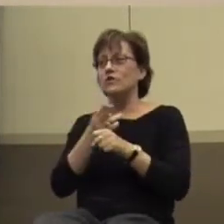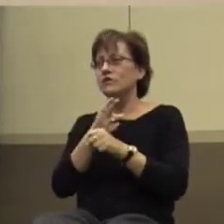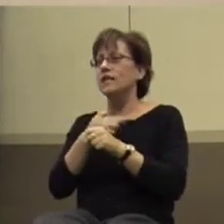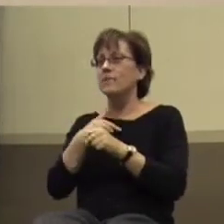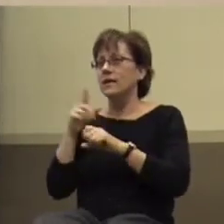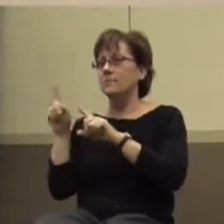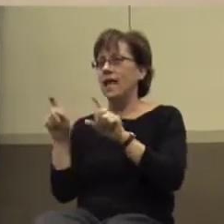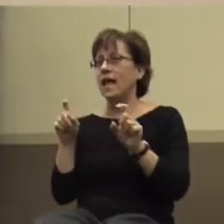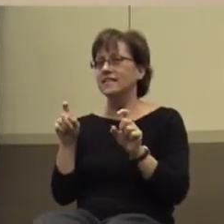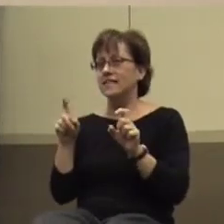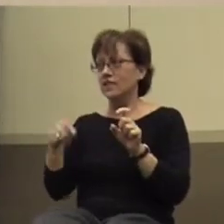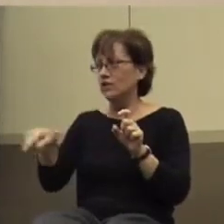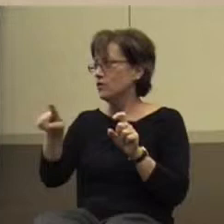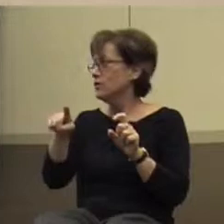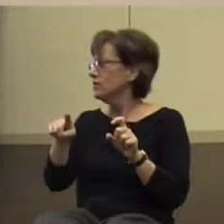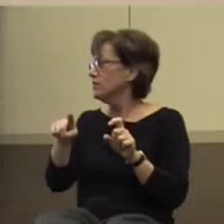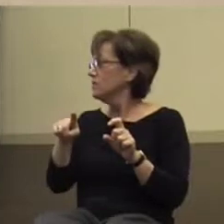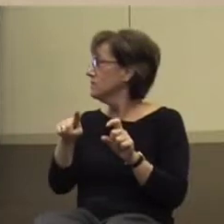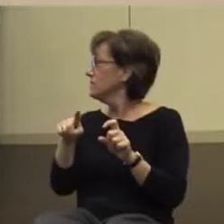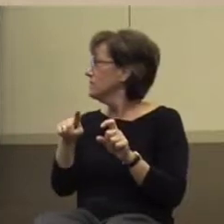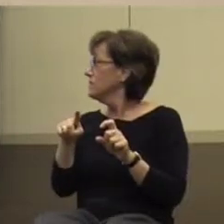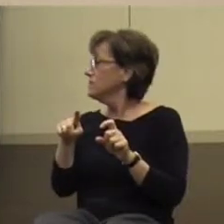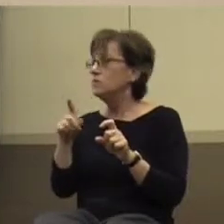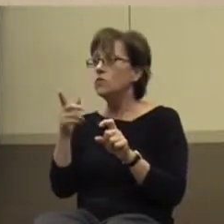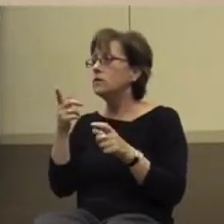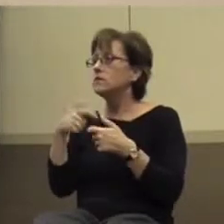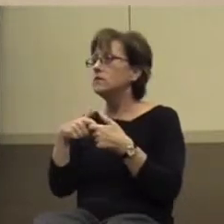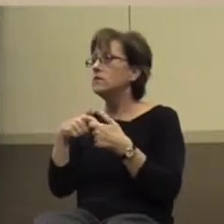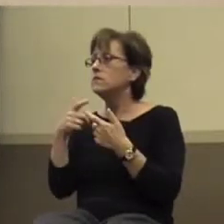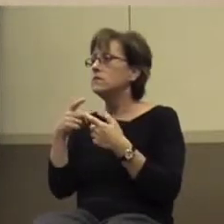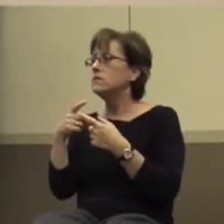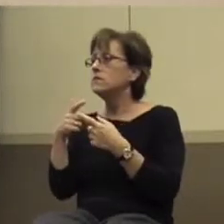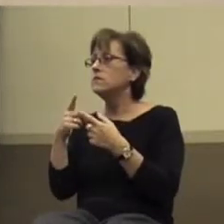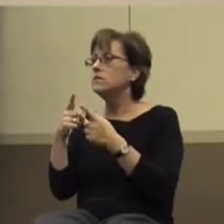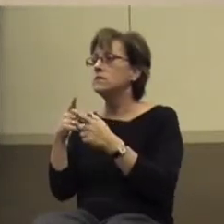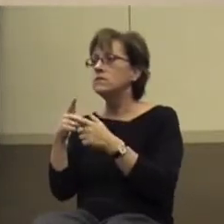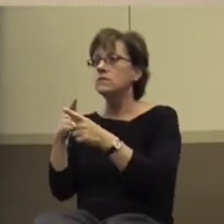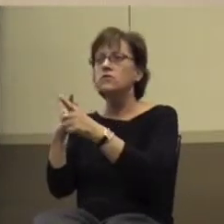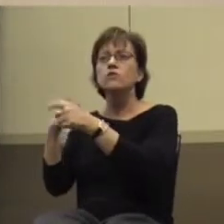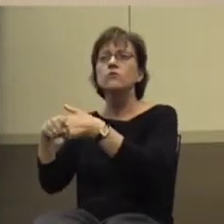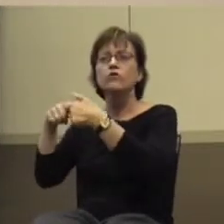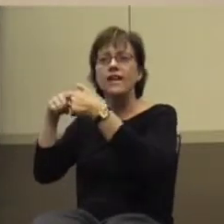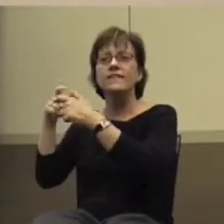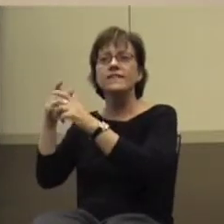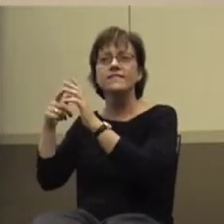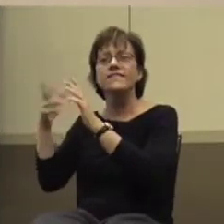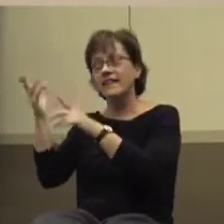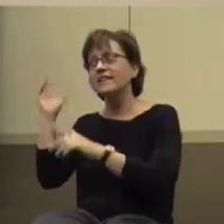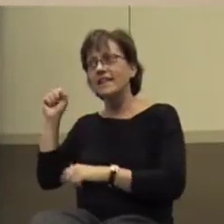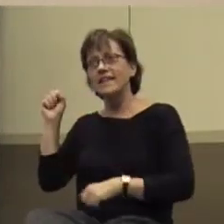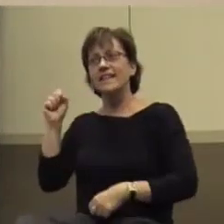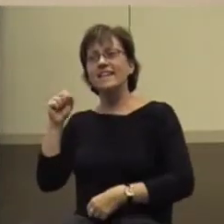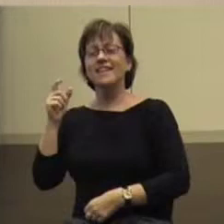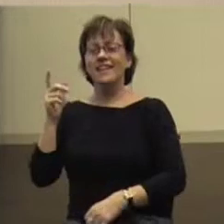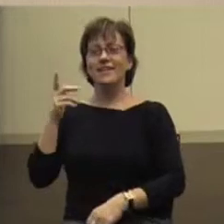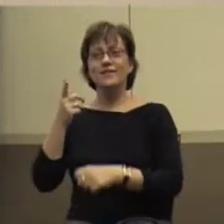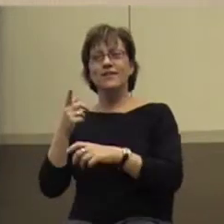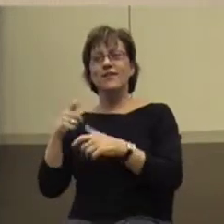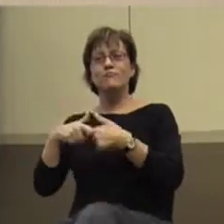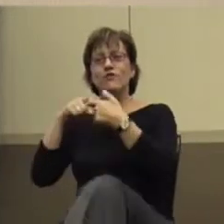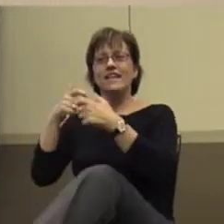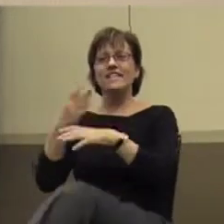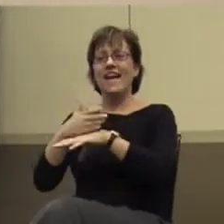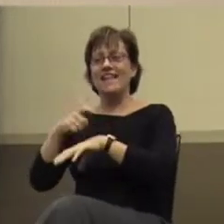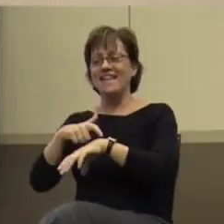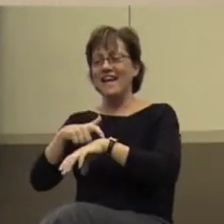What? Hold. Oh yeah. Just, yep. Yeah, it's break time. But whenever we come back from break, we're